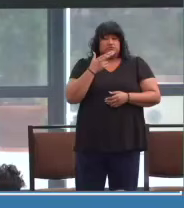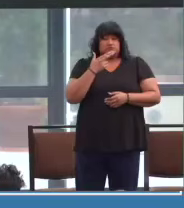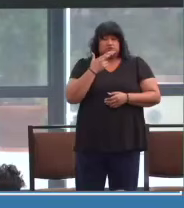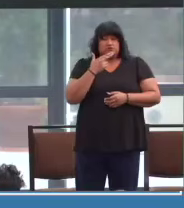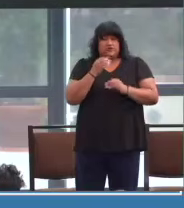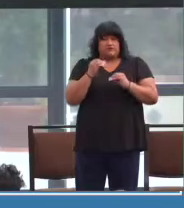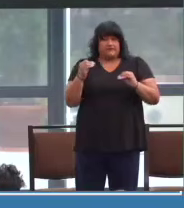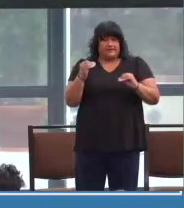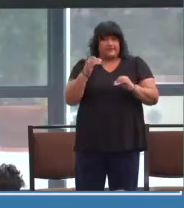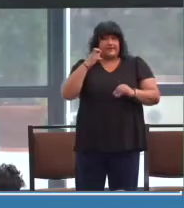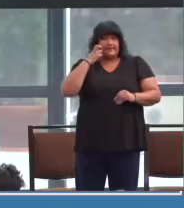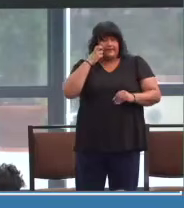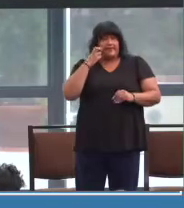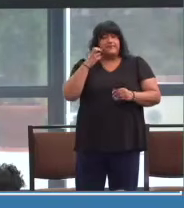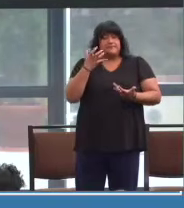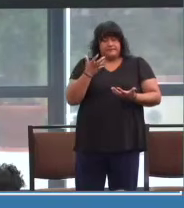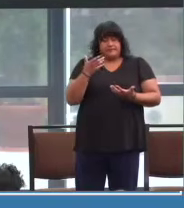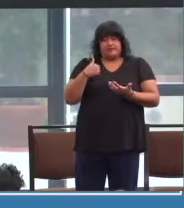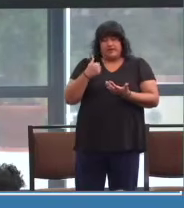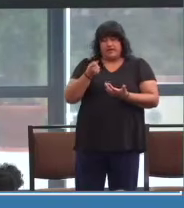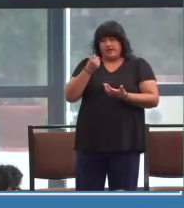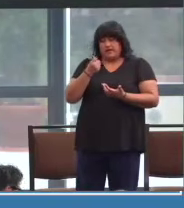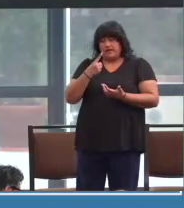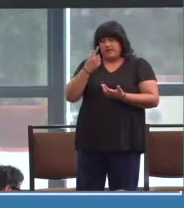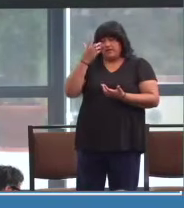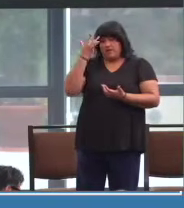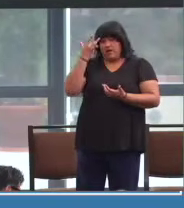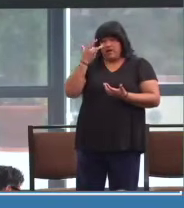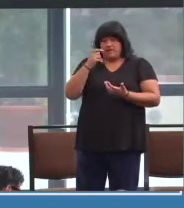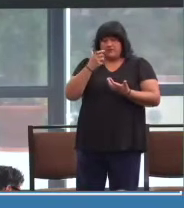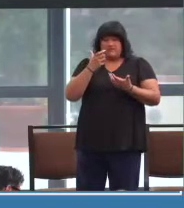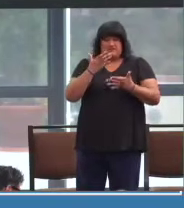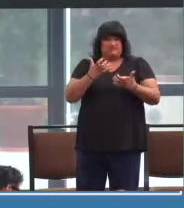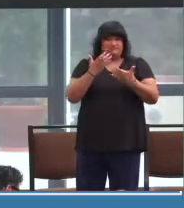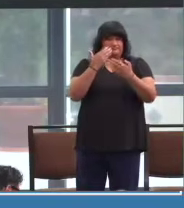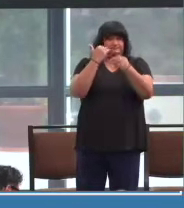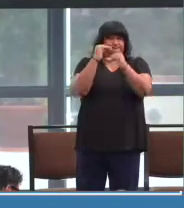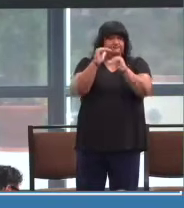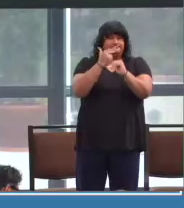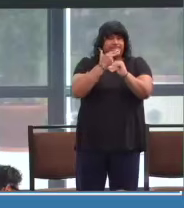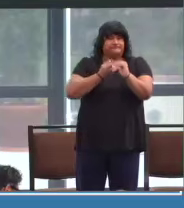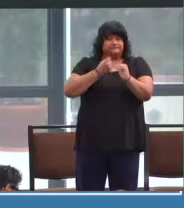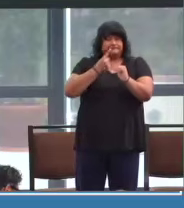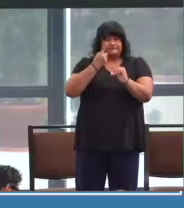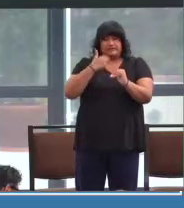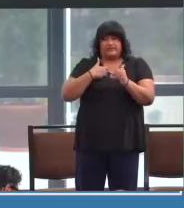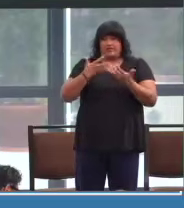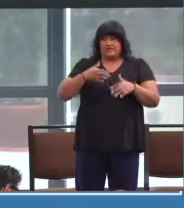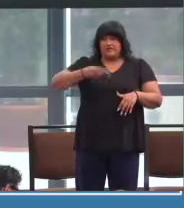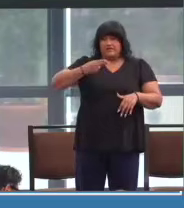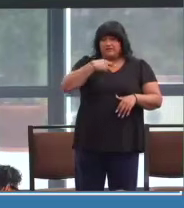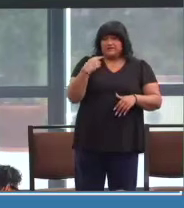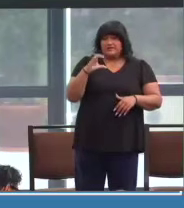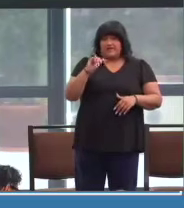use sugar-free because you're already at risk of cavities and we want to reduce the sugar load that you have. And frequent sips of